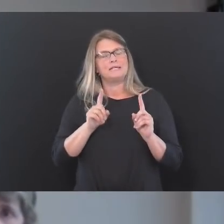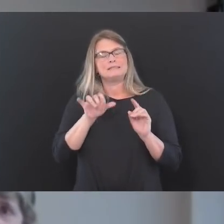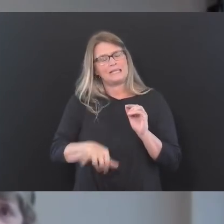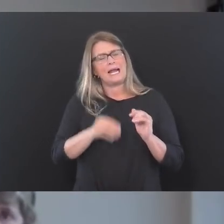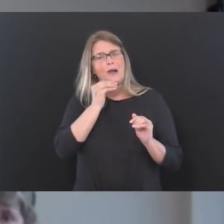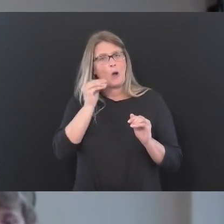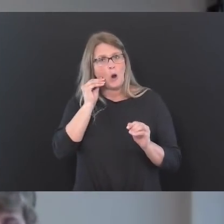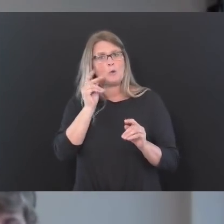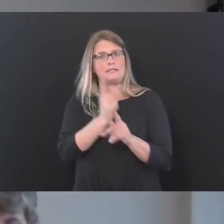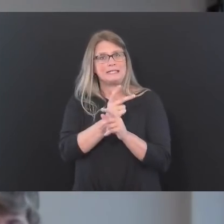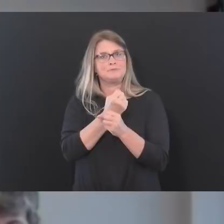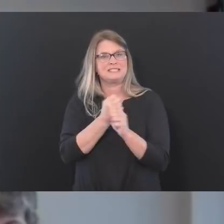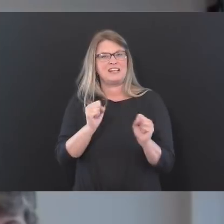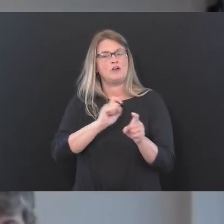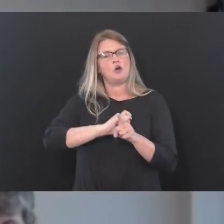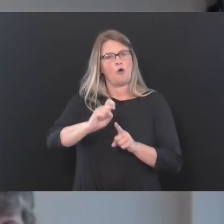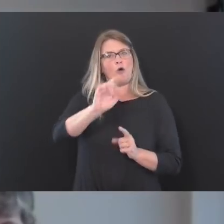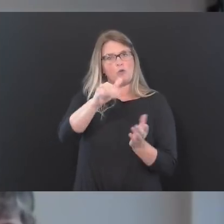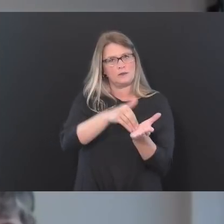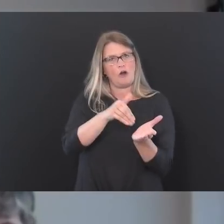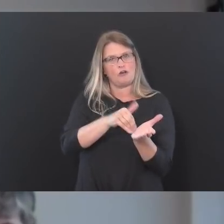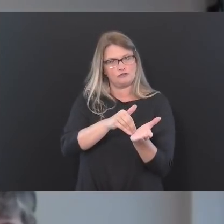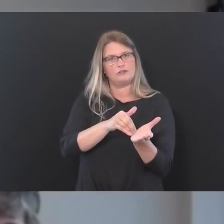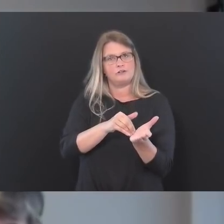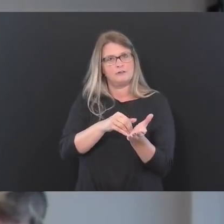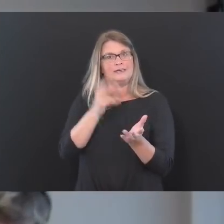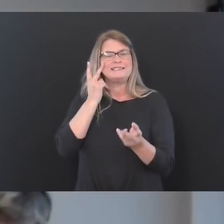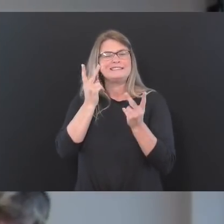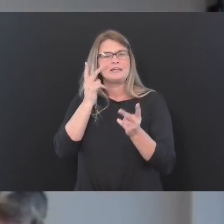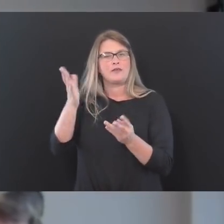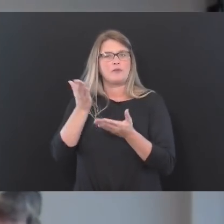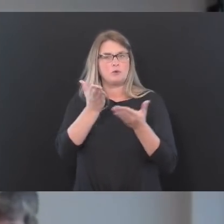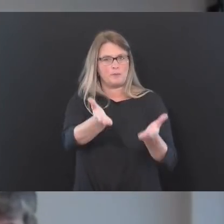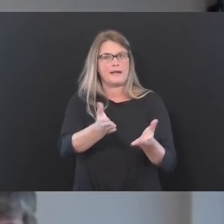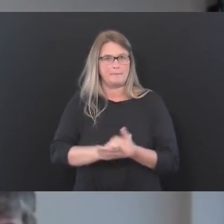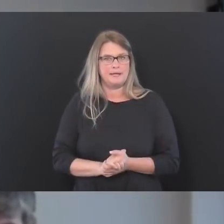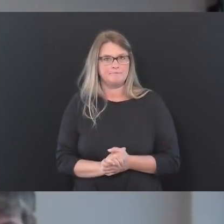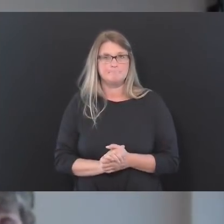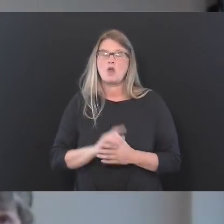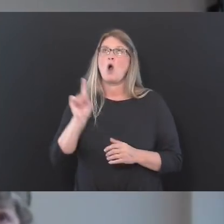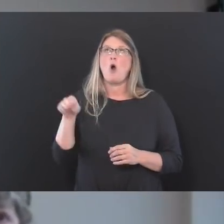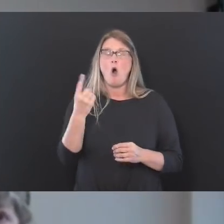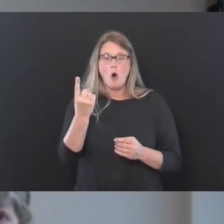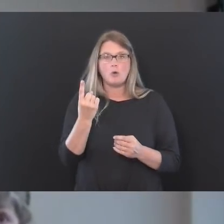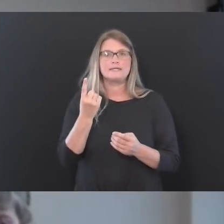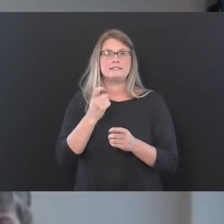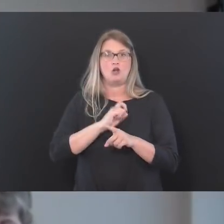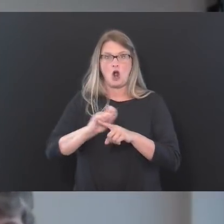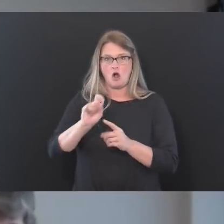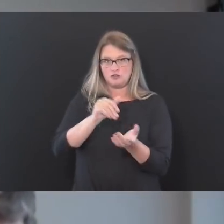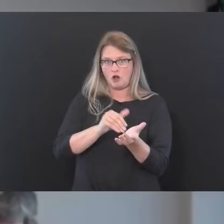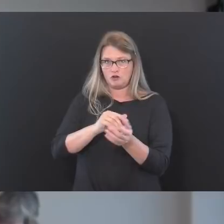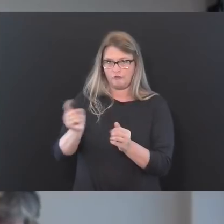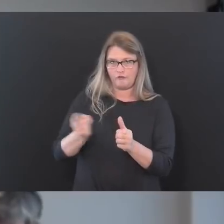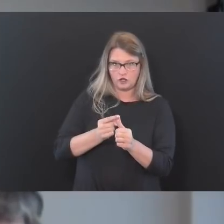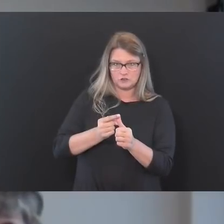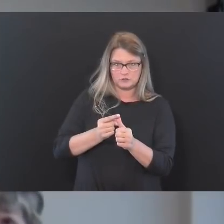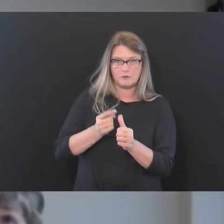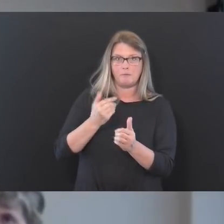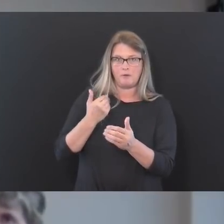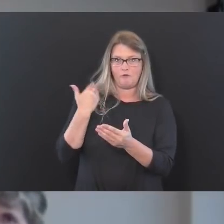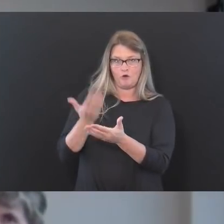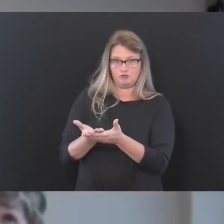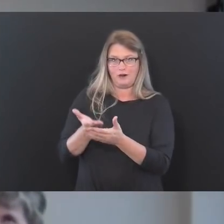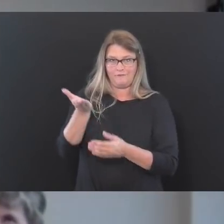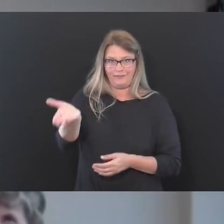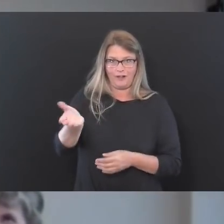are needing to get some assistance with that. Please do call first before you visit a healthcare provider. I'm going